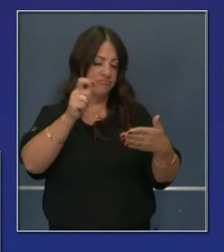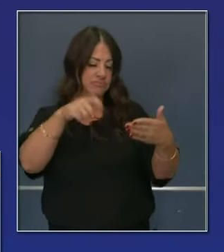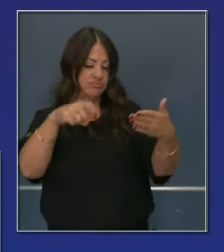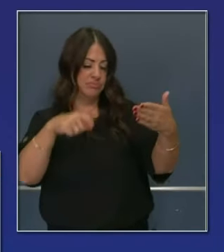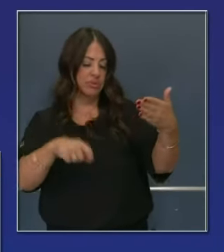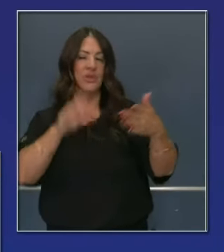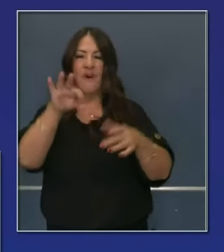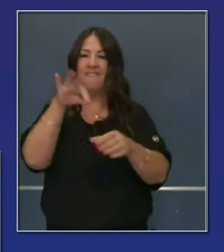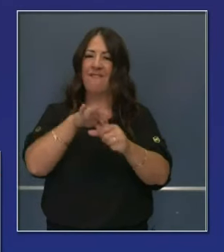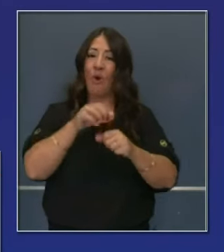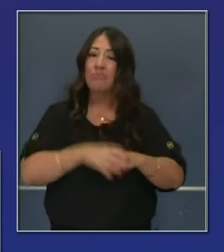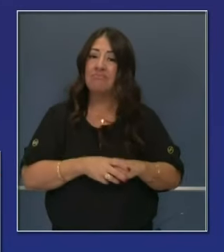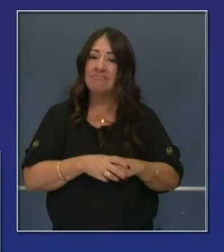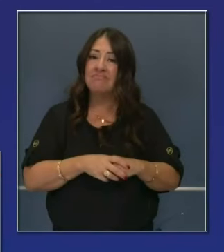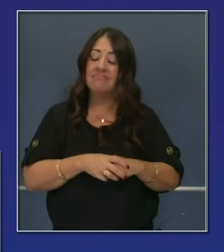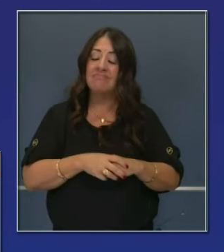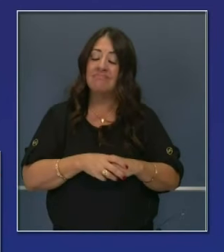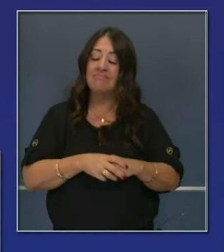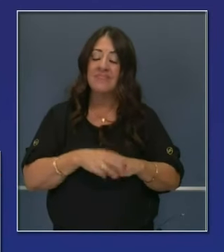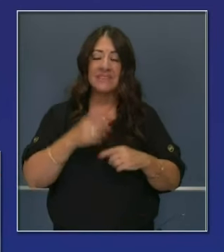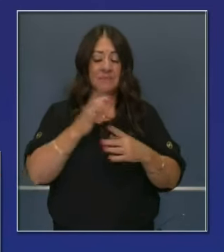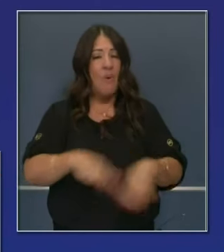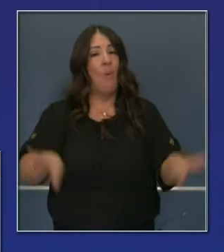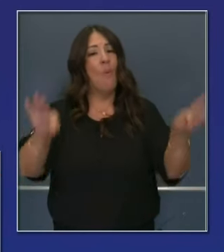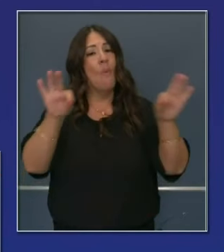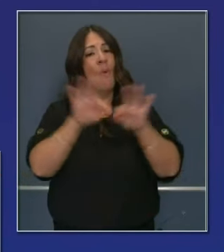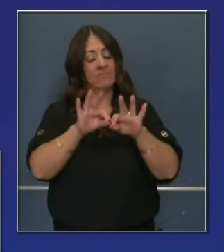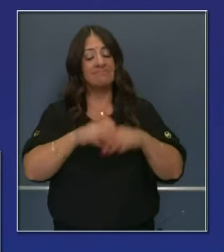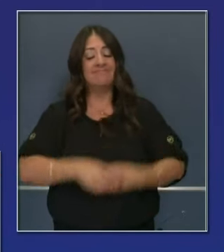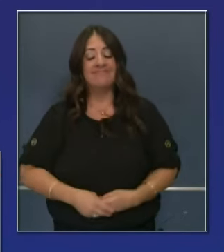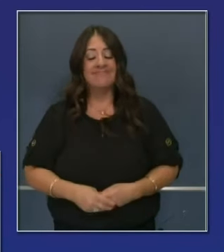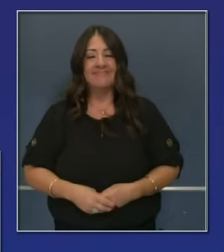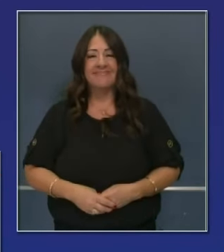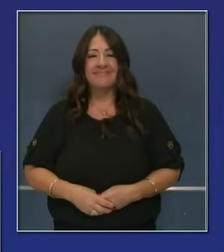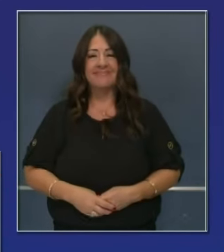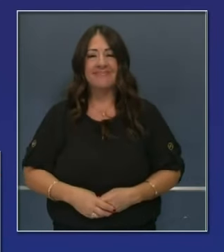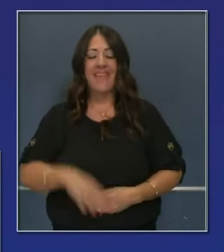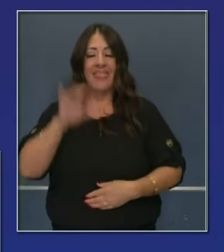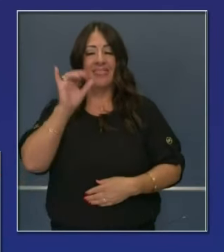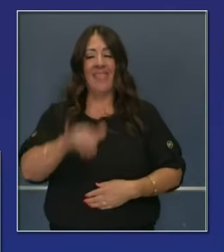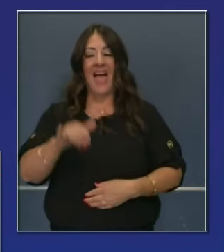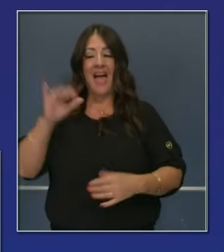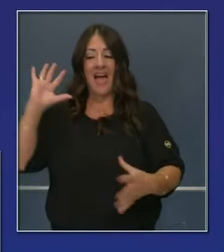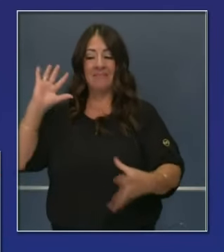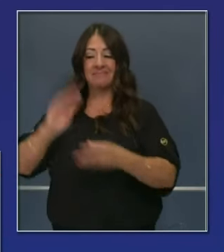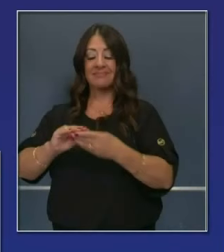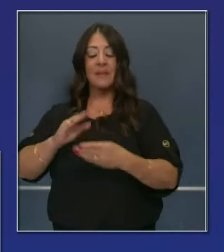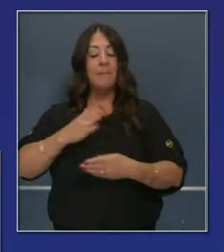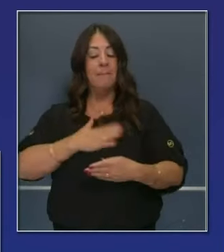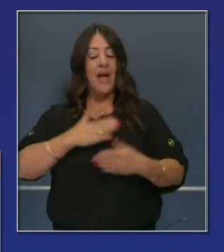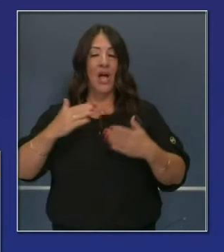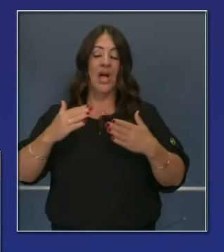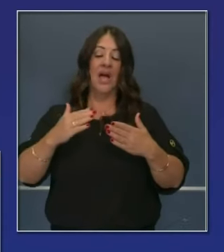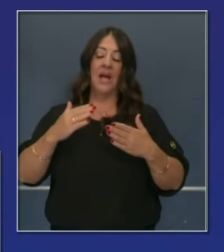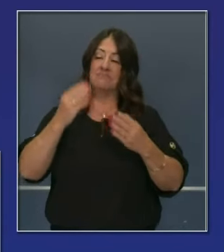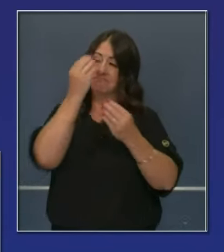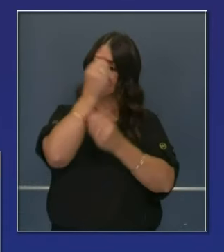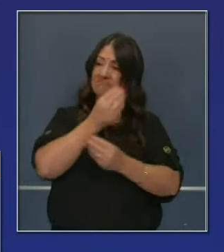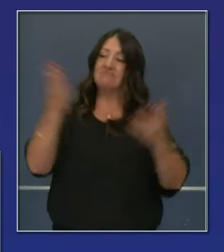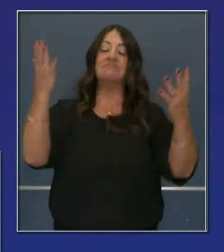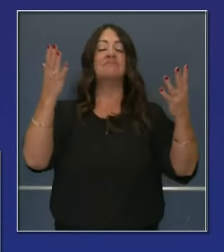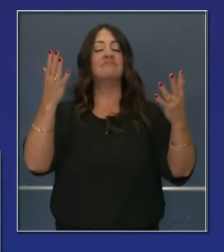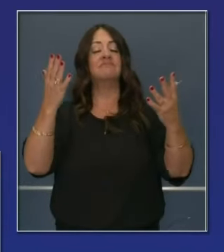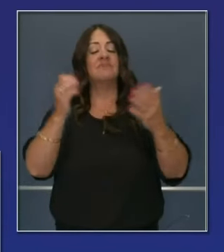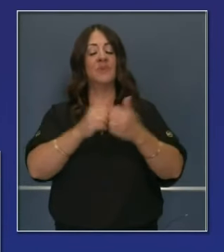inert, in this election process. And so that is the update. As always, we end with this mantra